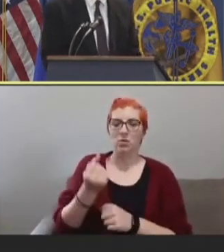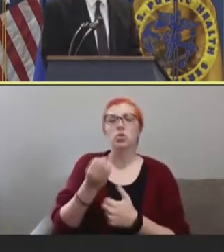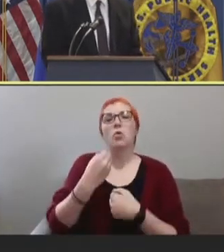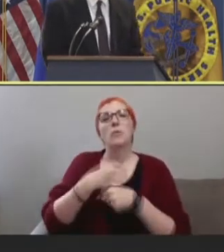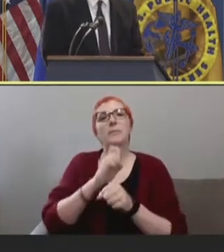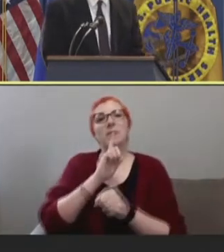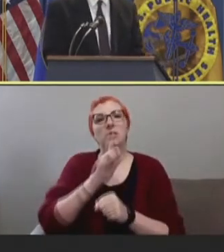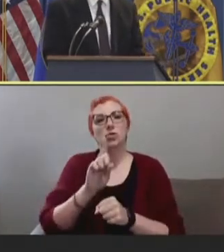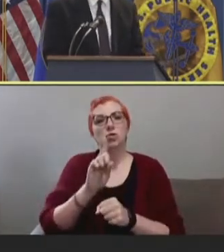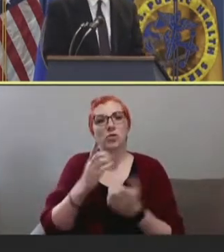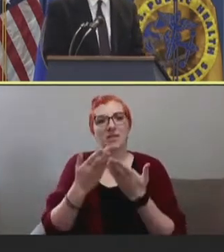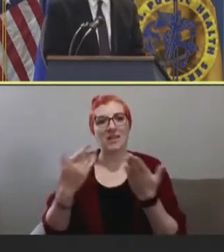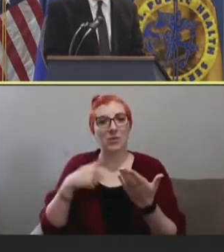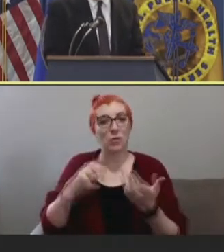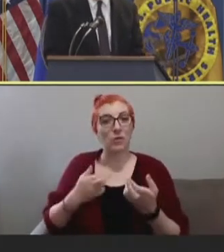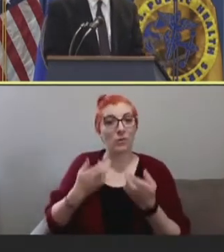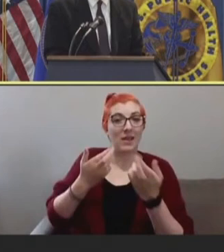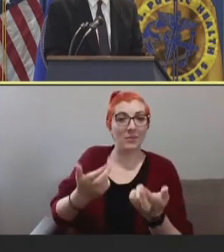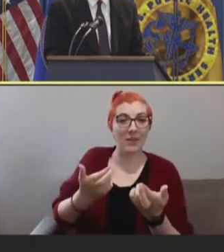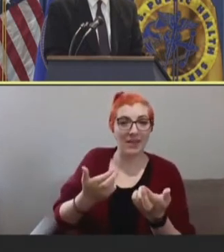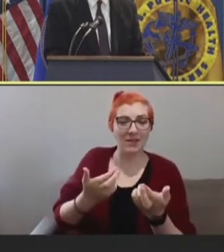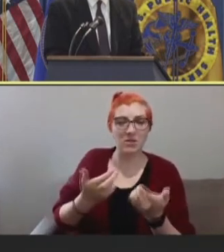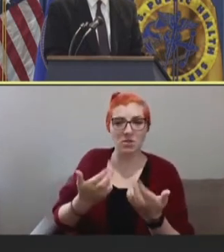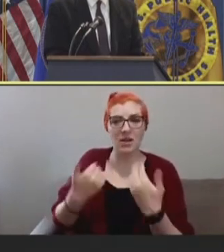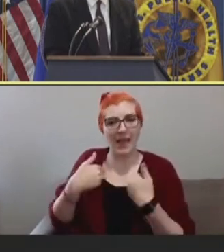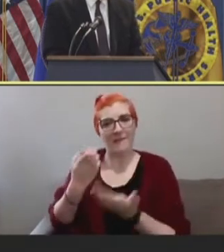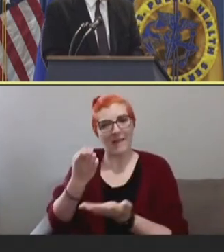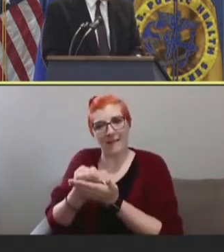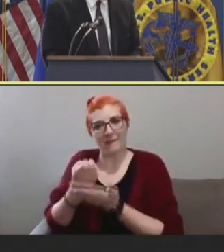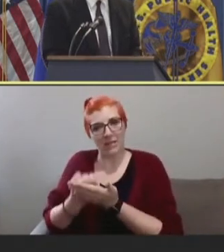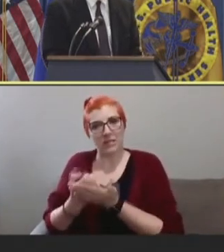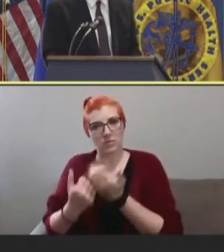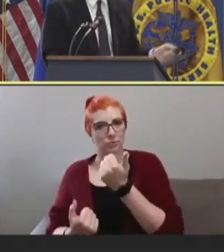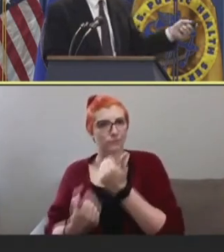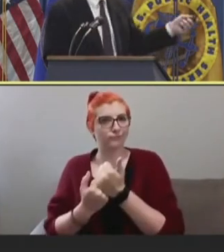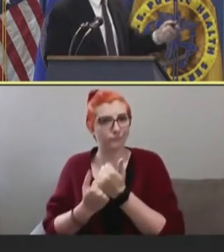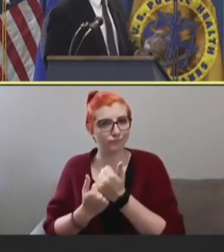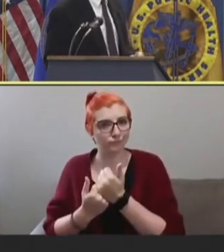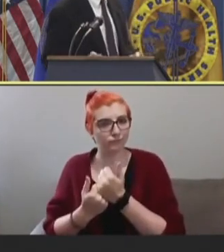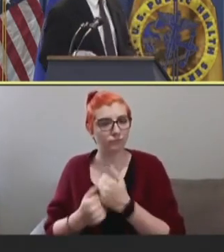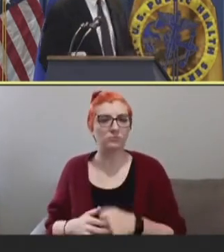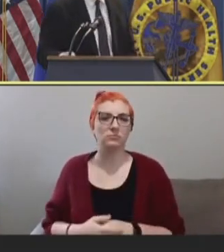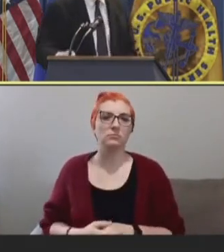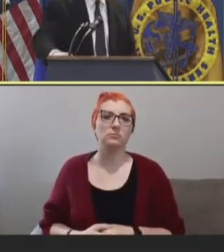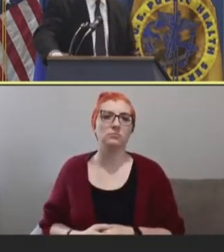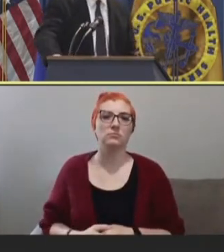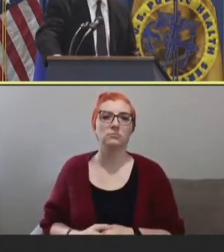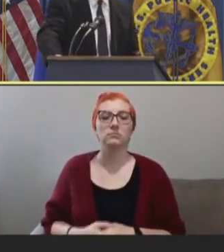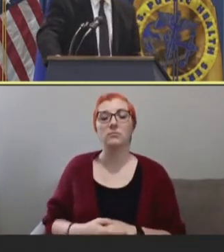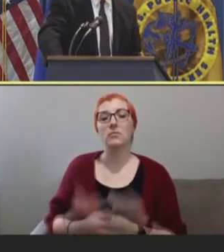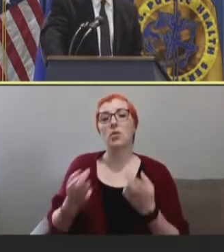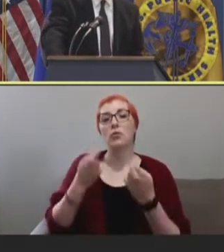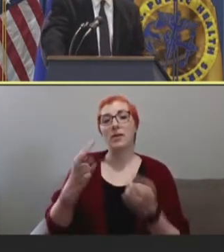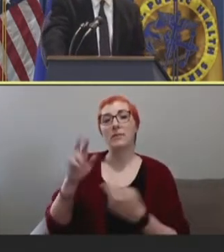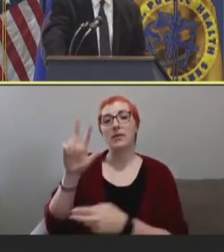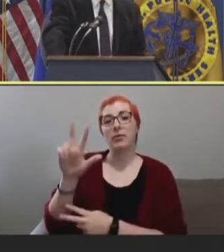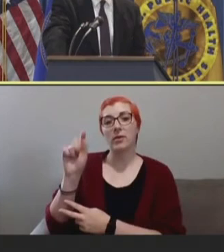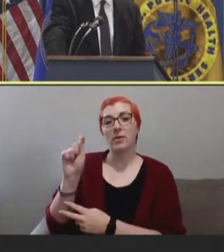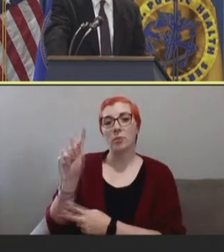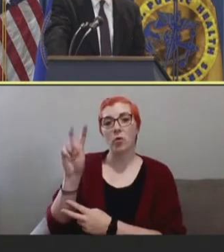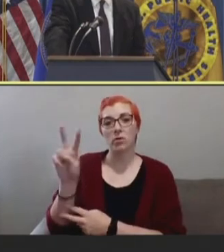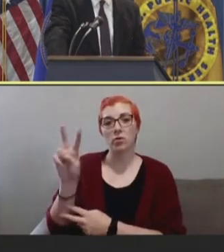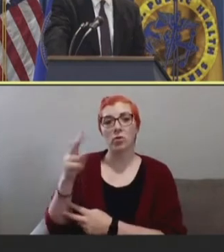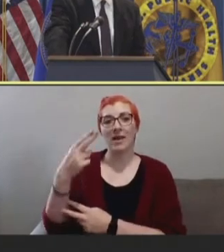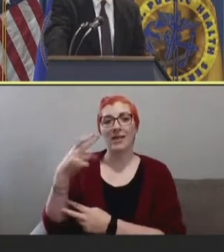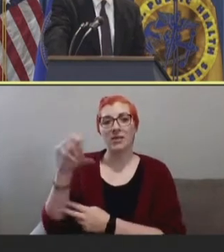that we're recommending is evidence-based, I think, is critically important. Recommendation 3.2, HHS should